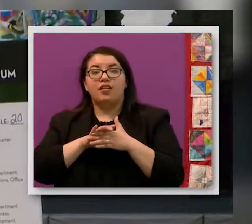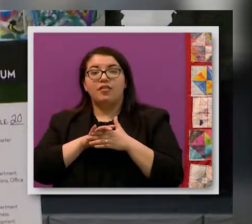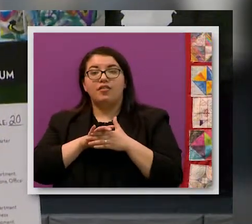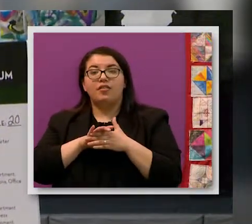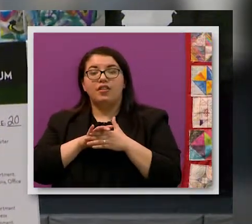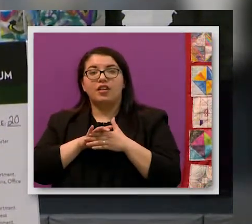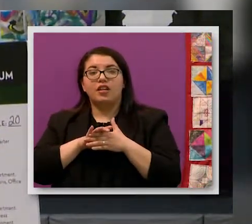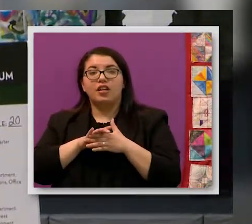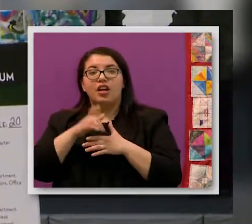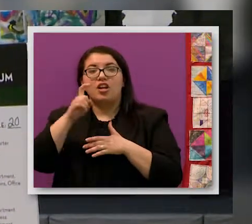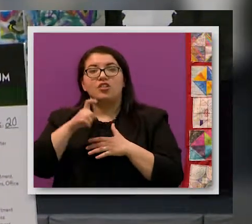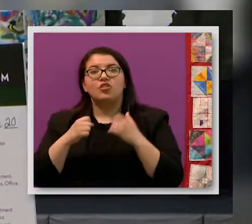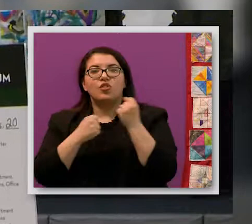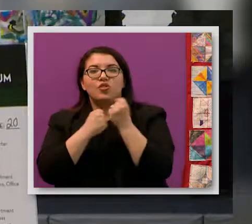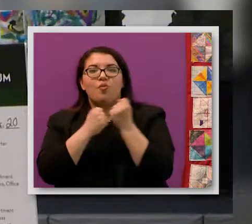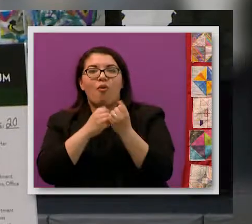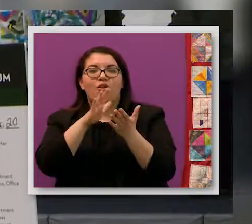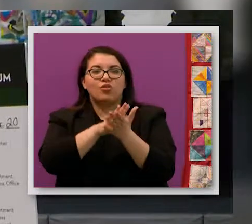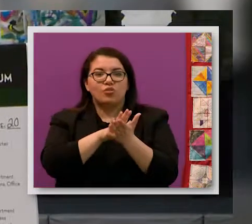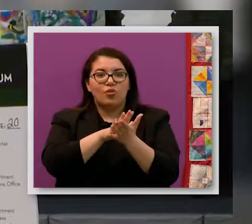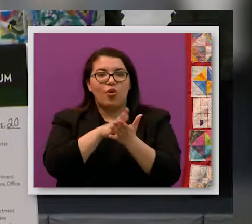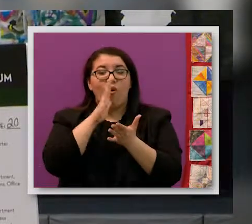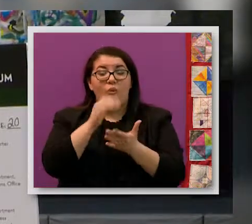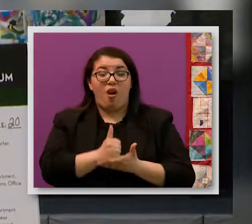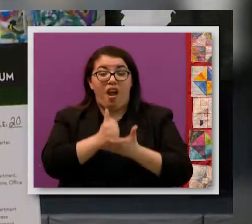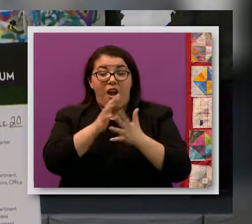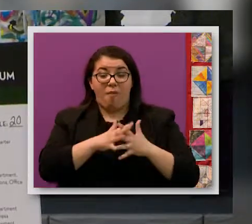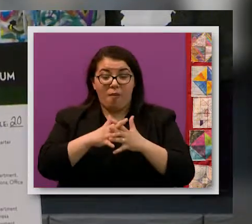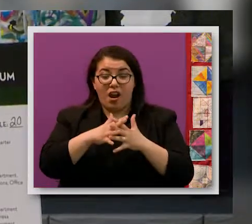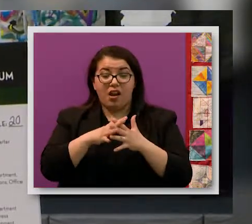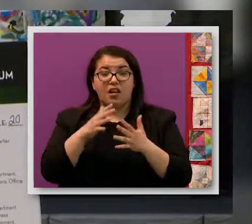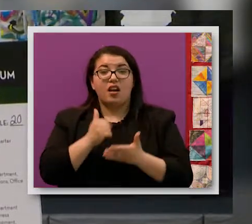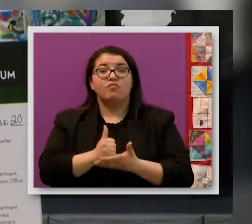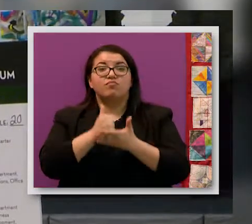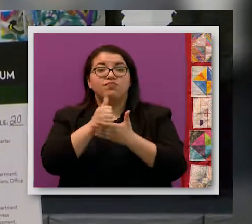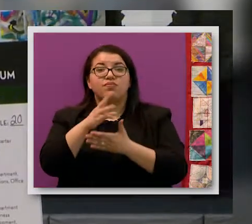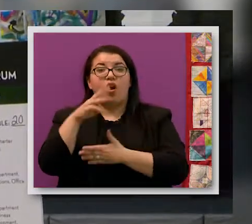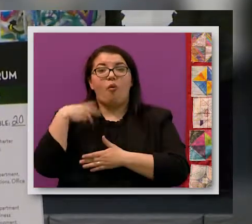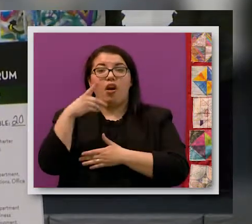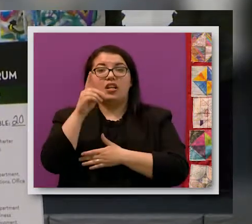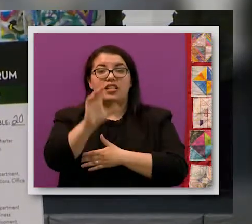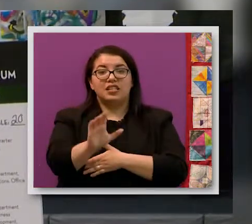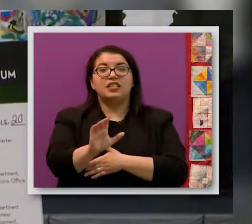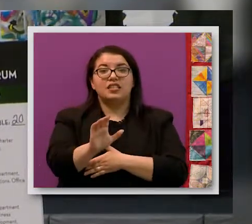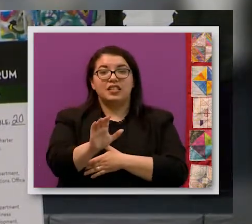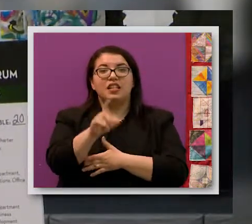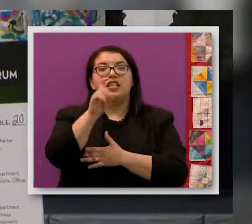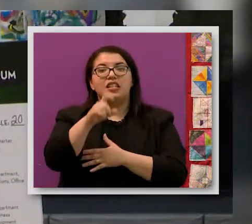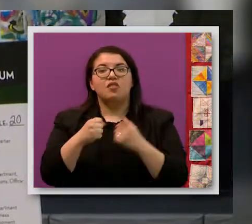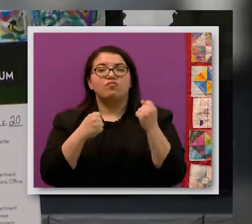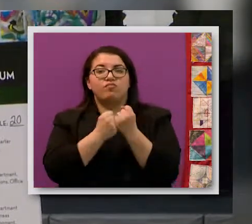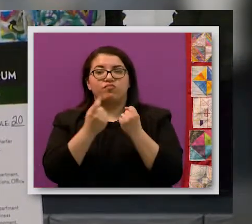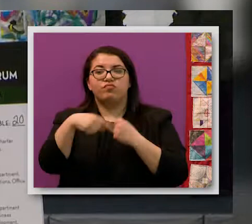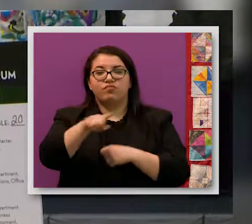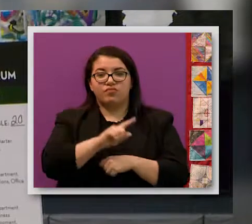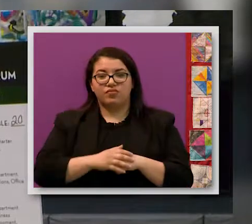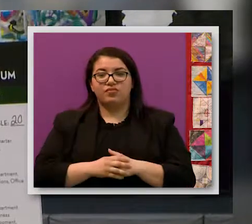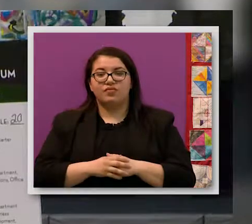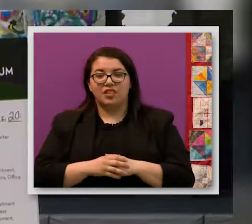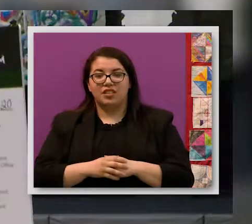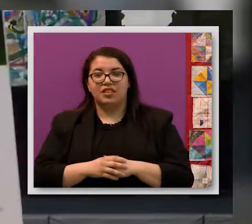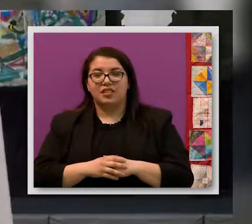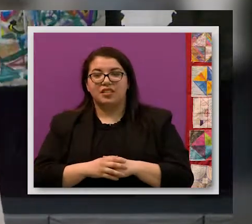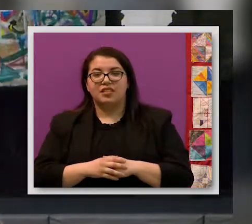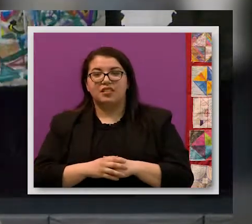to America, to Washington, D.C. The things that we're consuming, we should also be producing. They're saying with NAFTA and